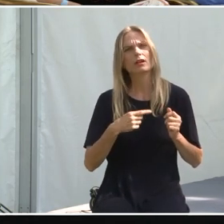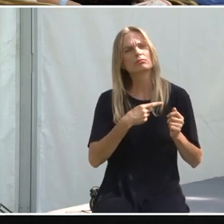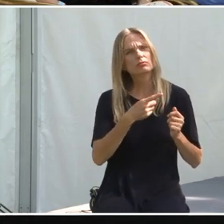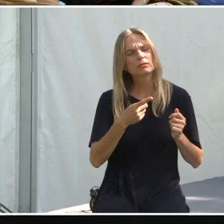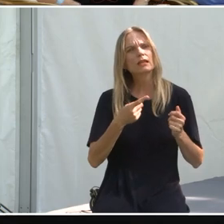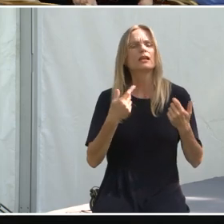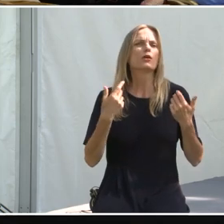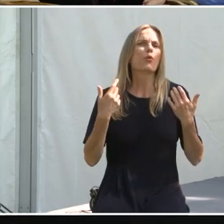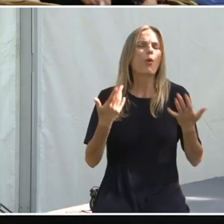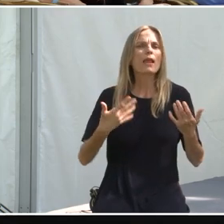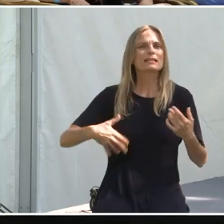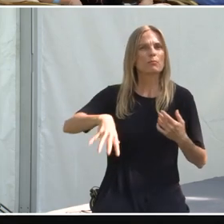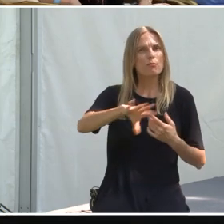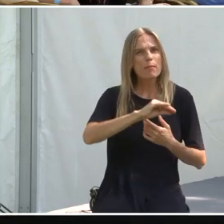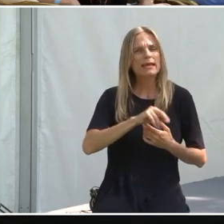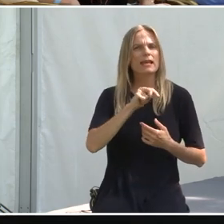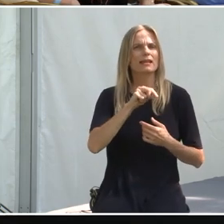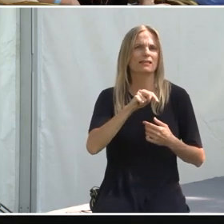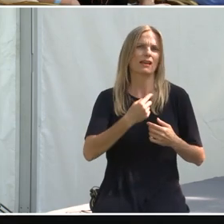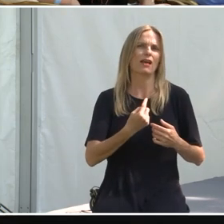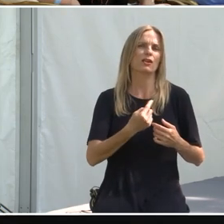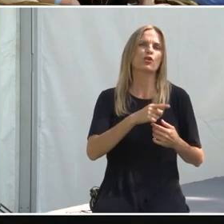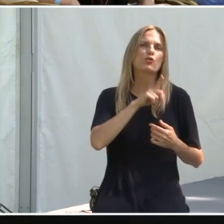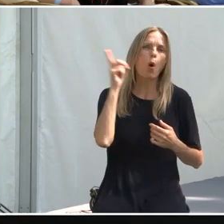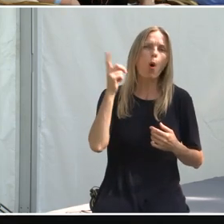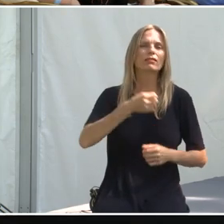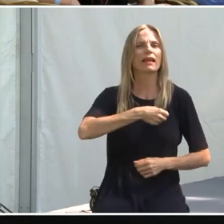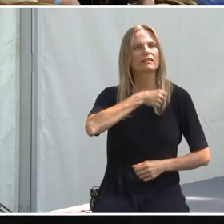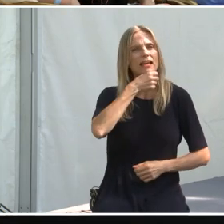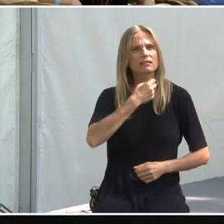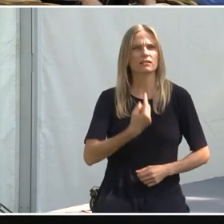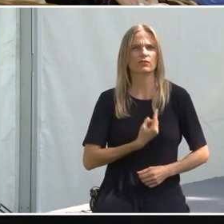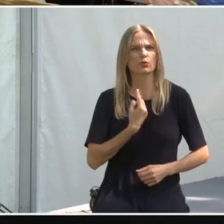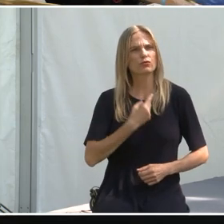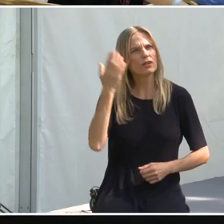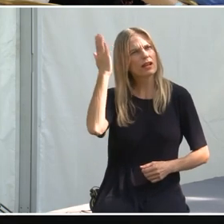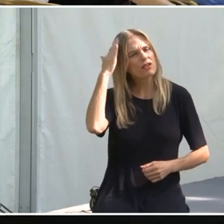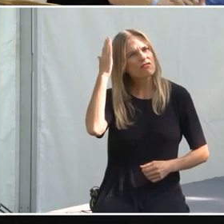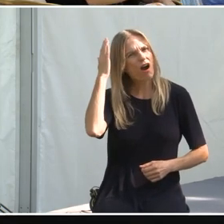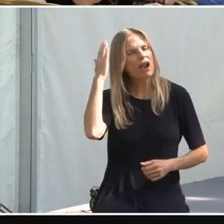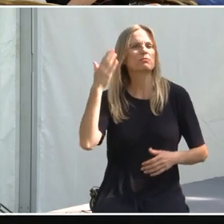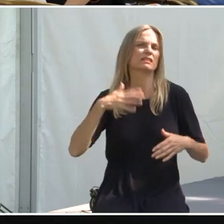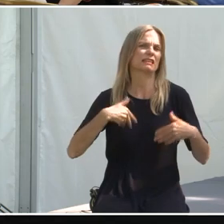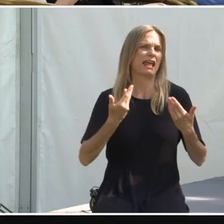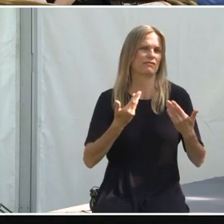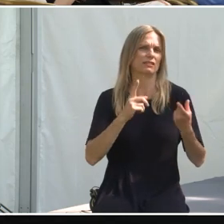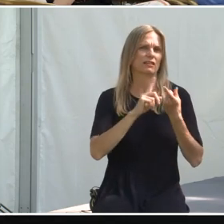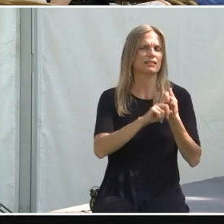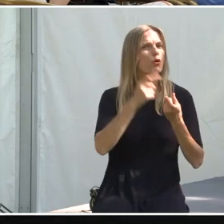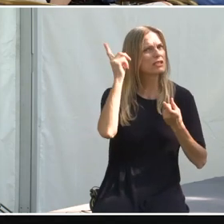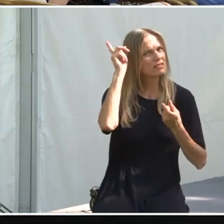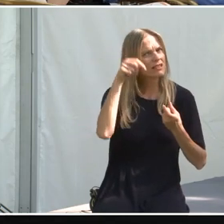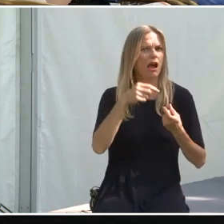we actually know about young adults' well-being and mental health here in